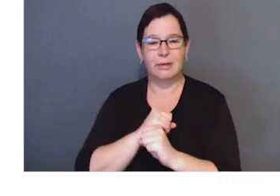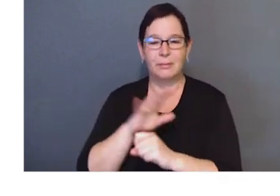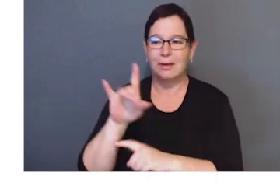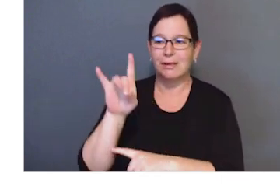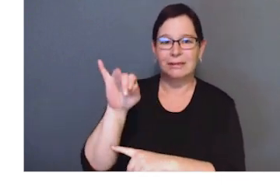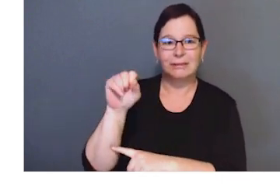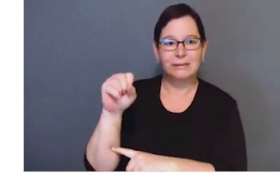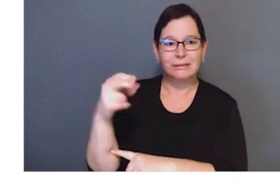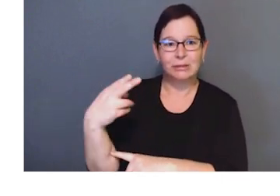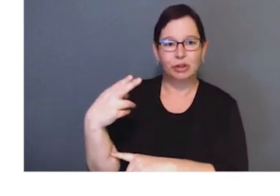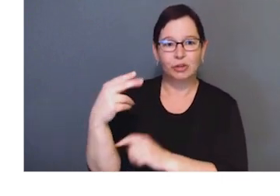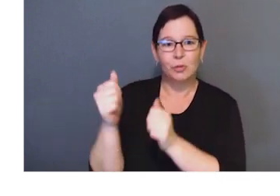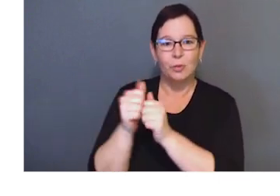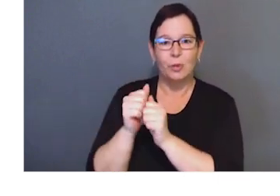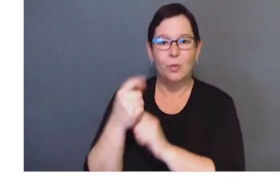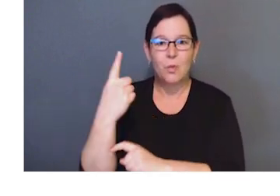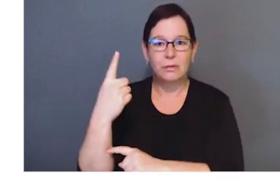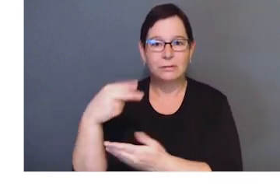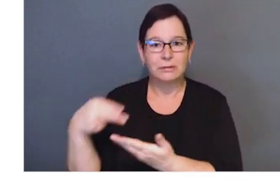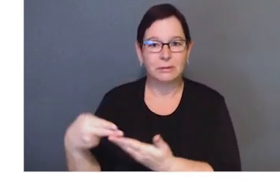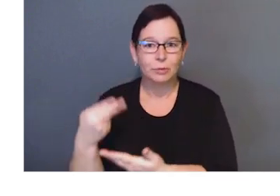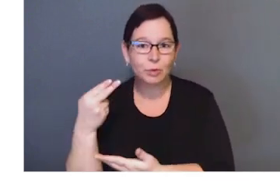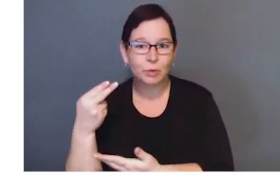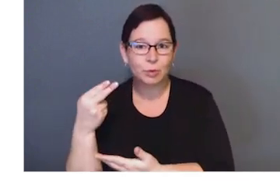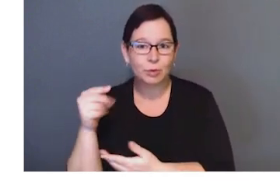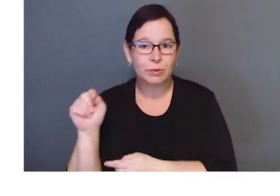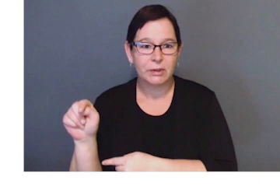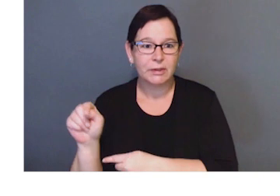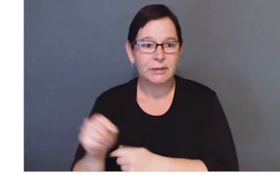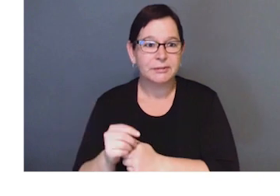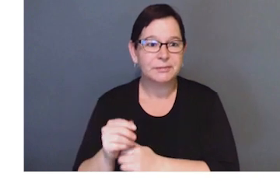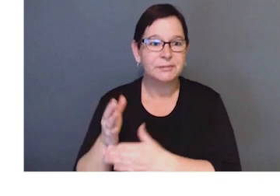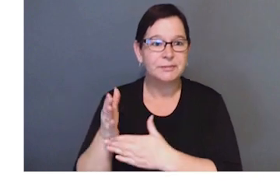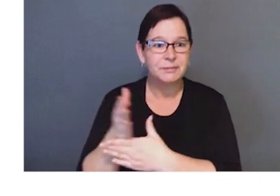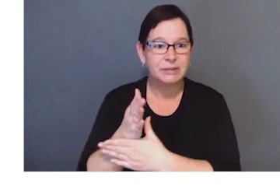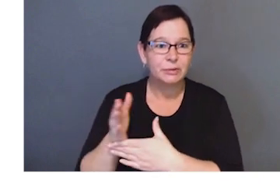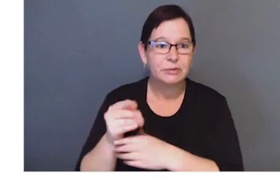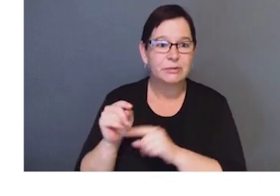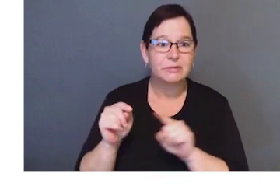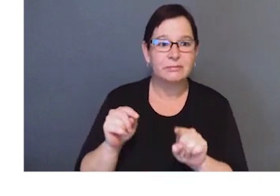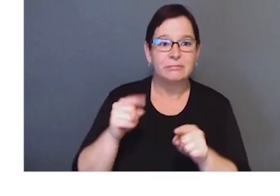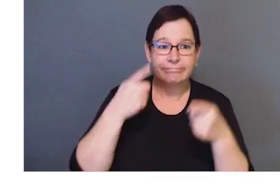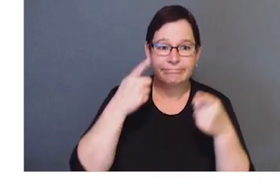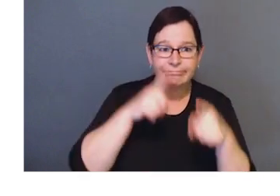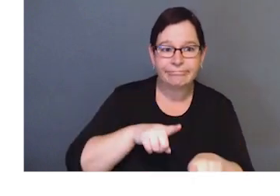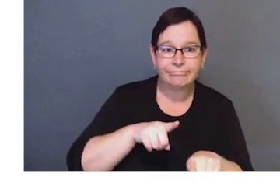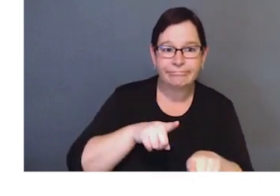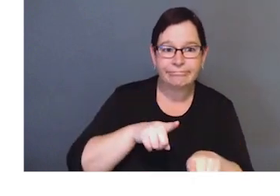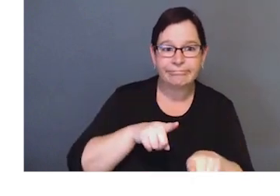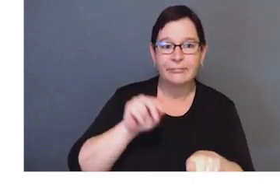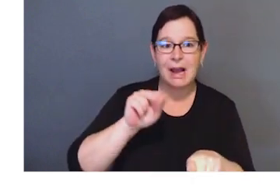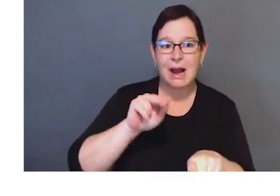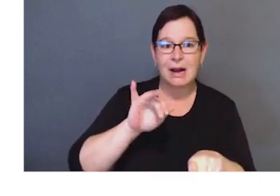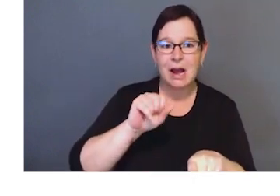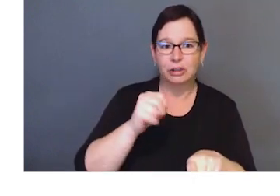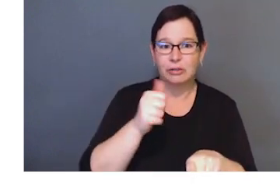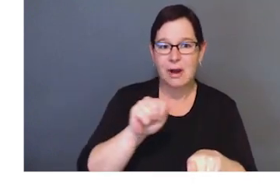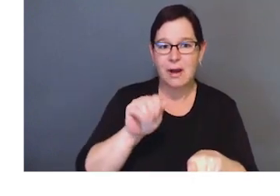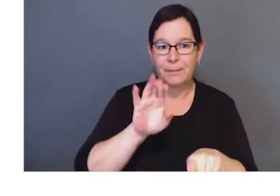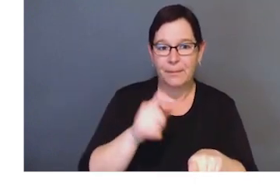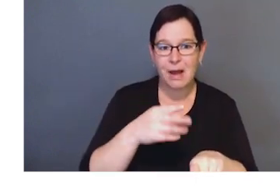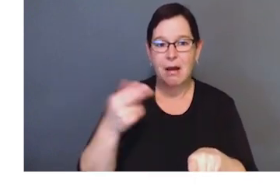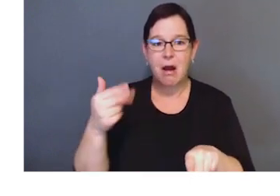agreement between the Anishinaabe and Haudenosaunee to share and care for the resources around the Great Lakes and is